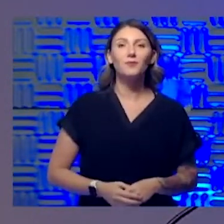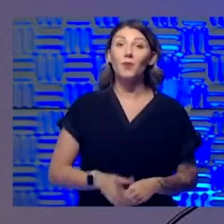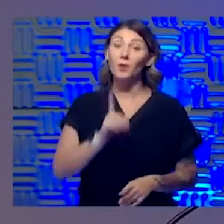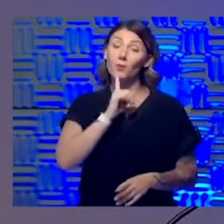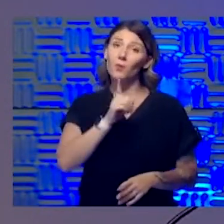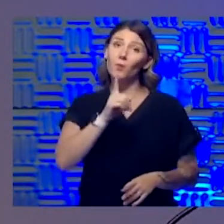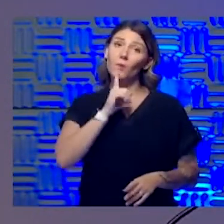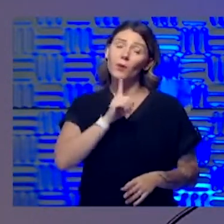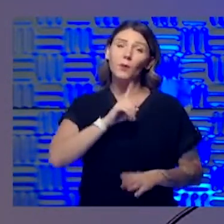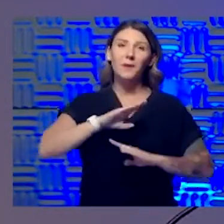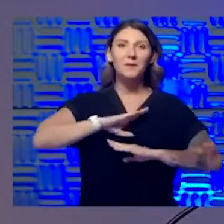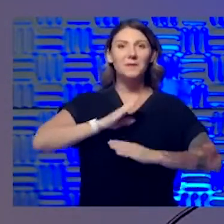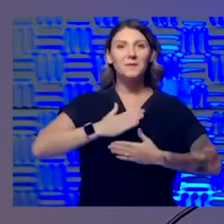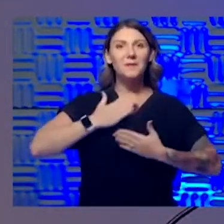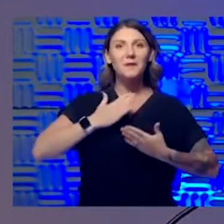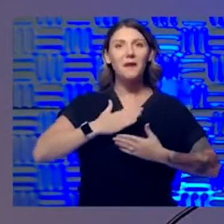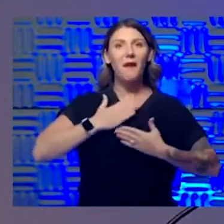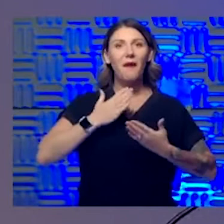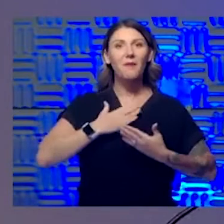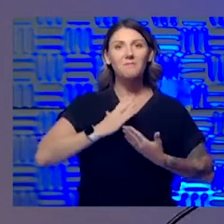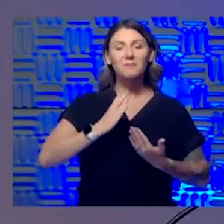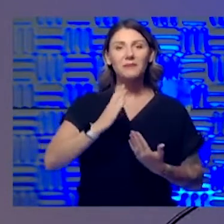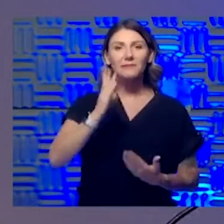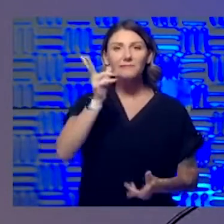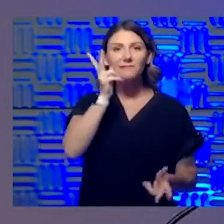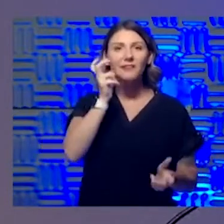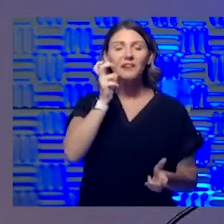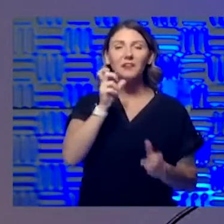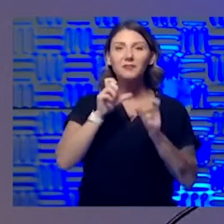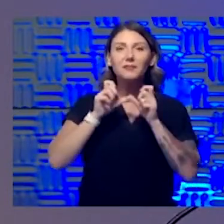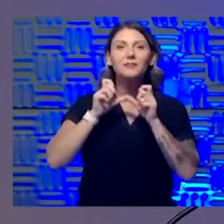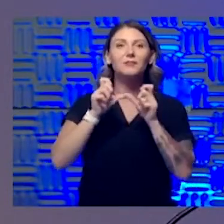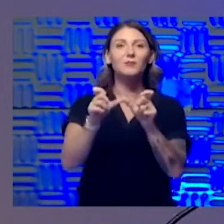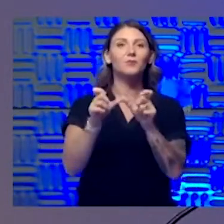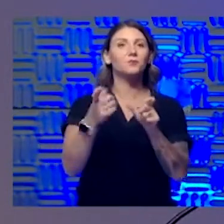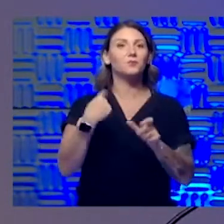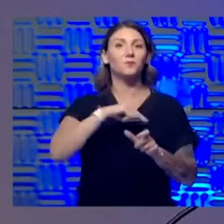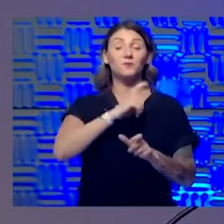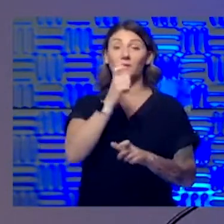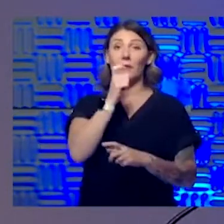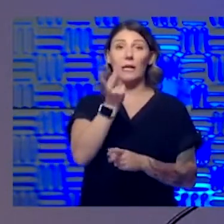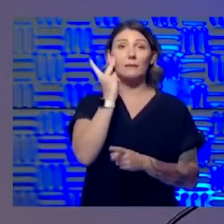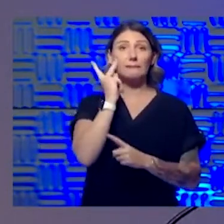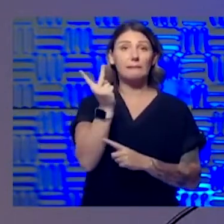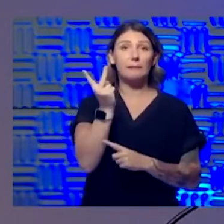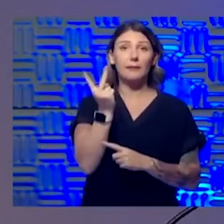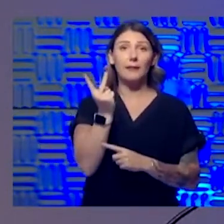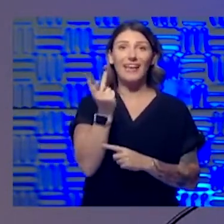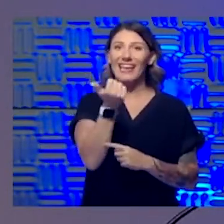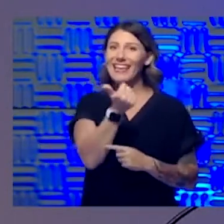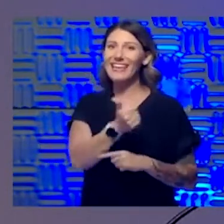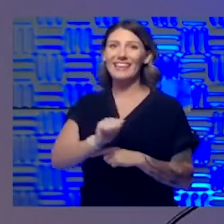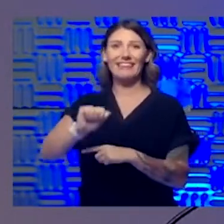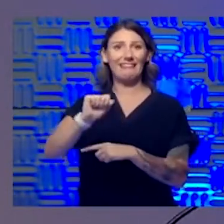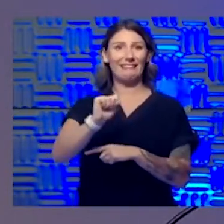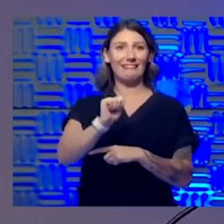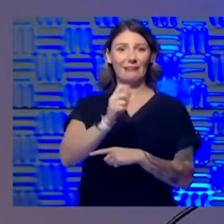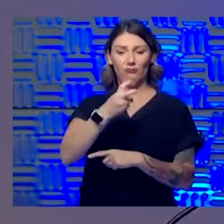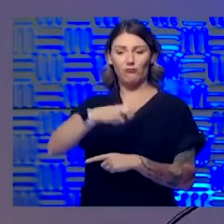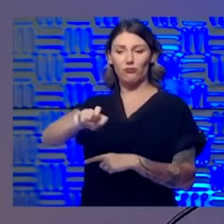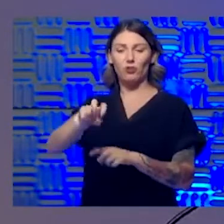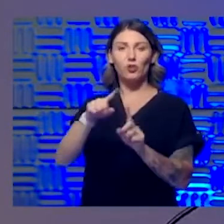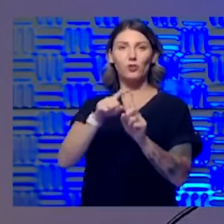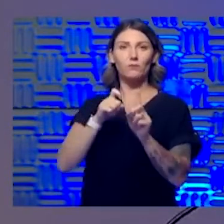to hear that we continue with the fact that we have not seen a transmission of this